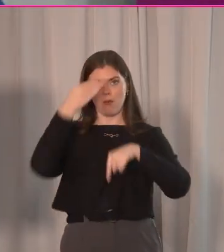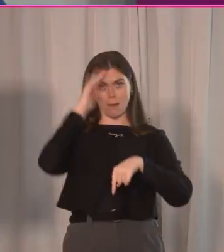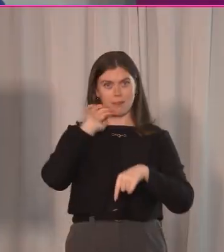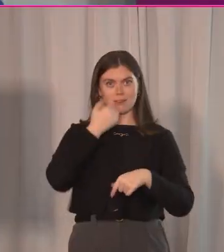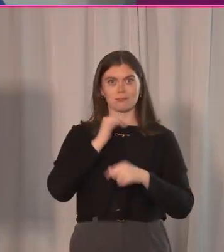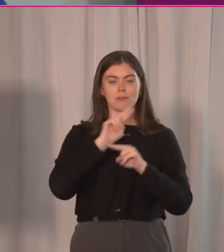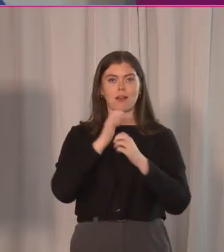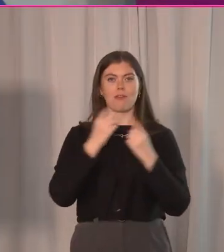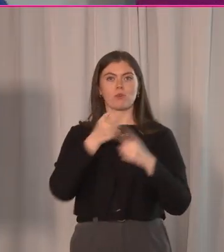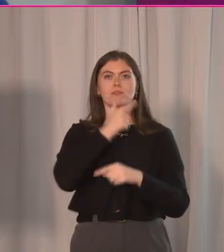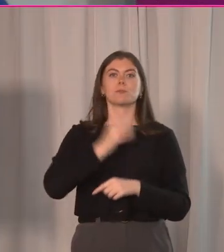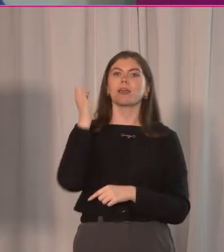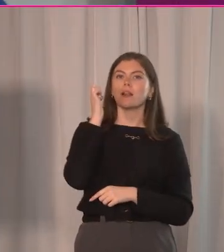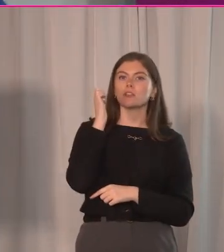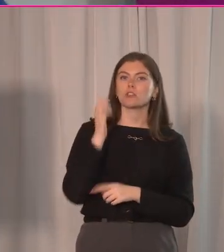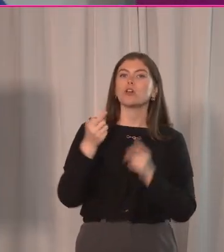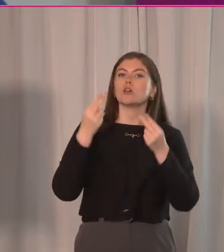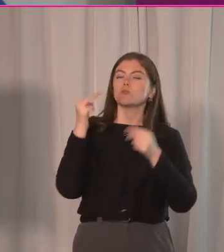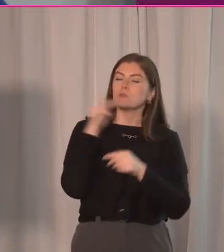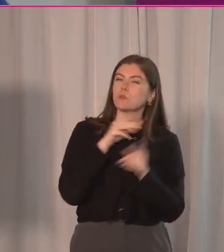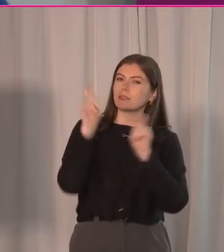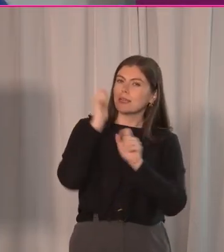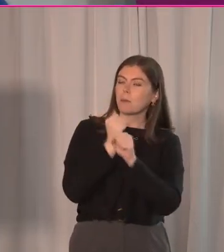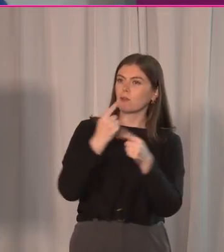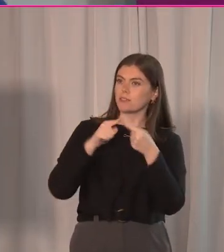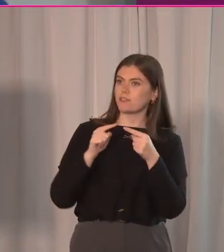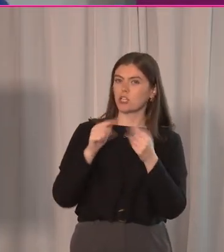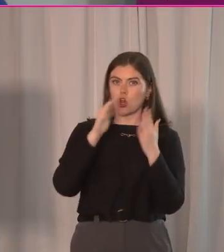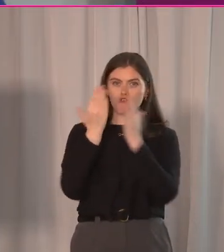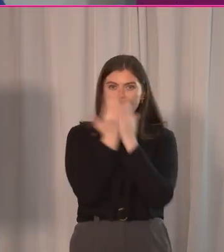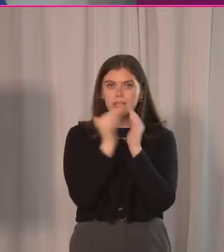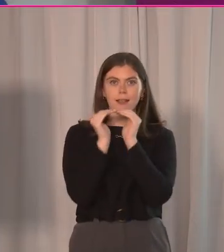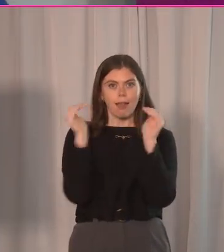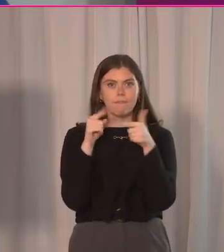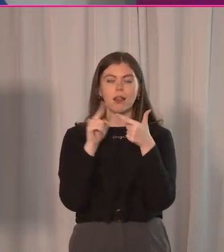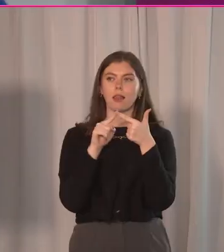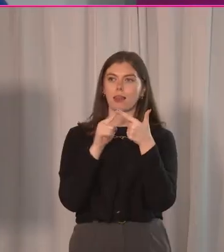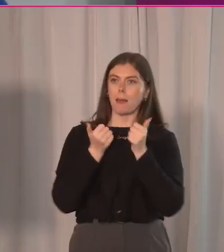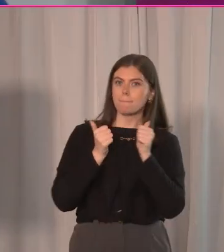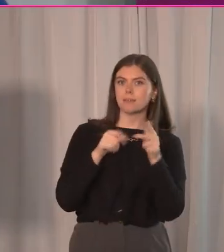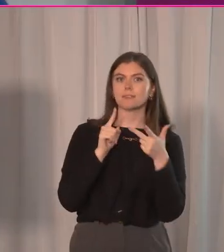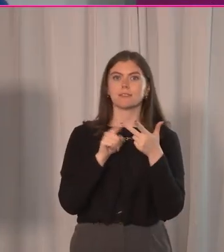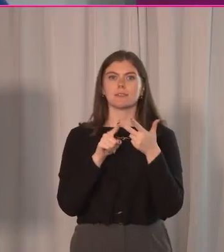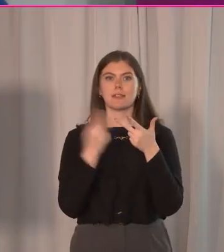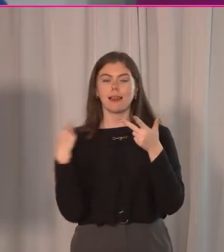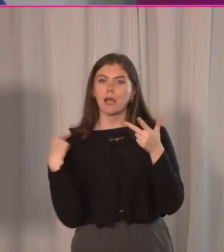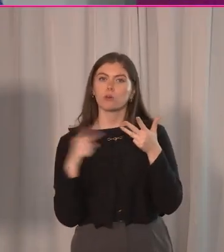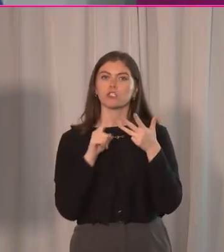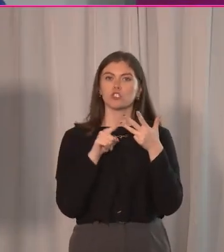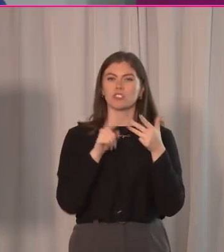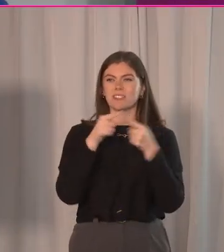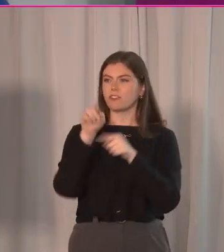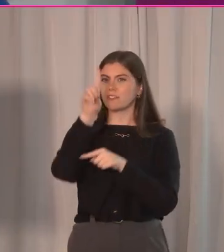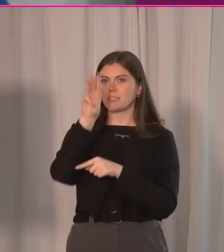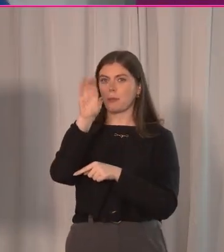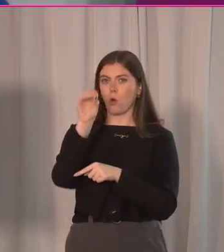English speaker. It's really important that we're thinking about the different reading levels, languages, and the different DPO people